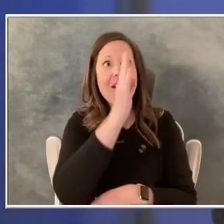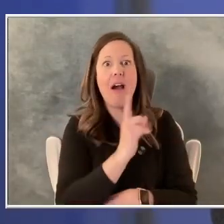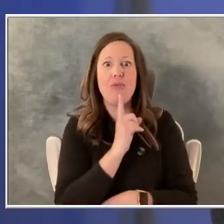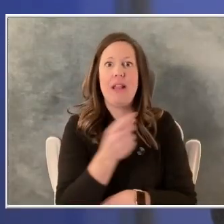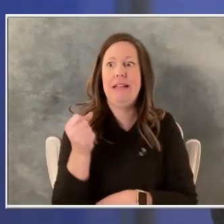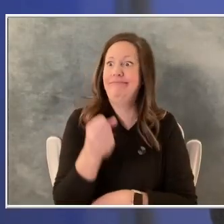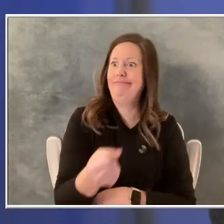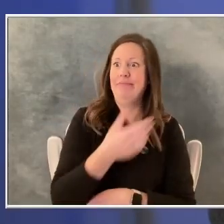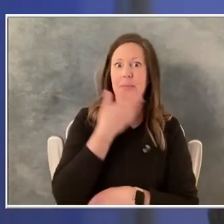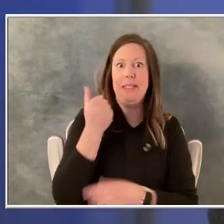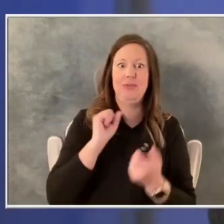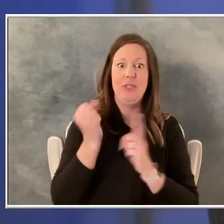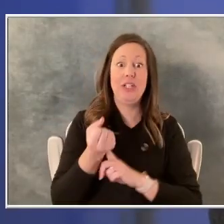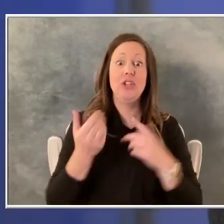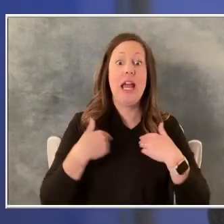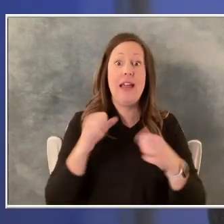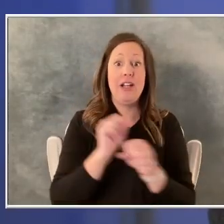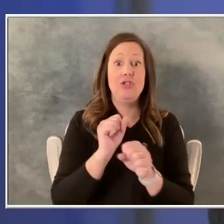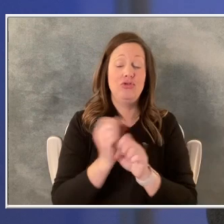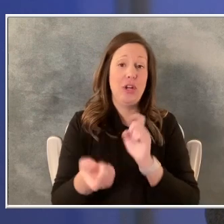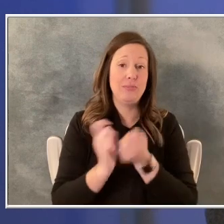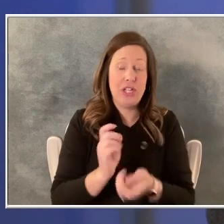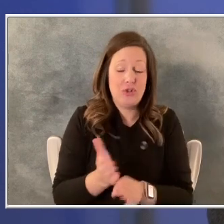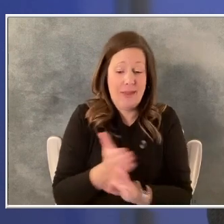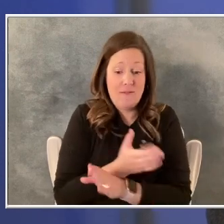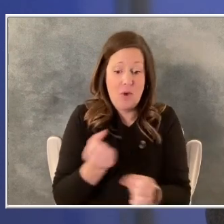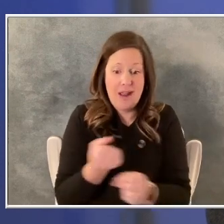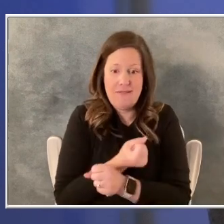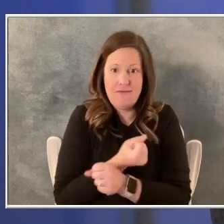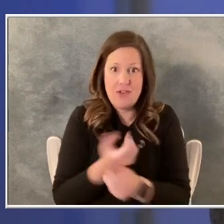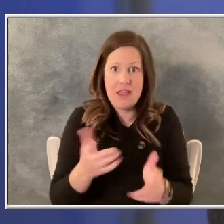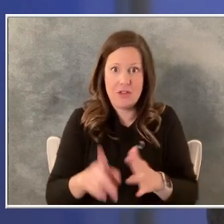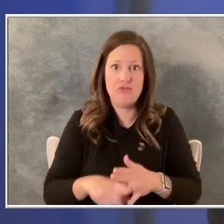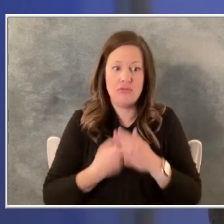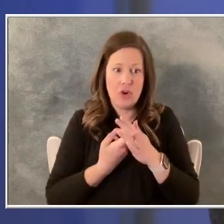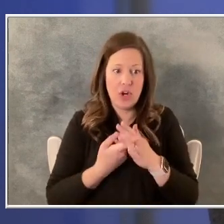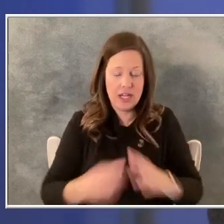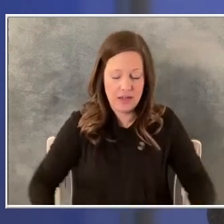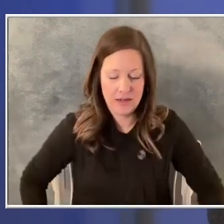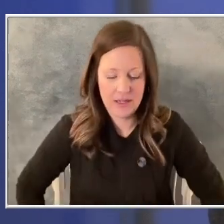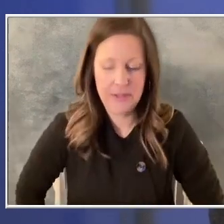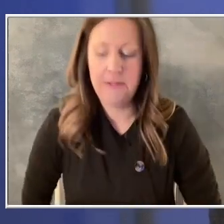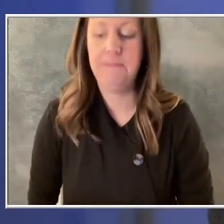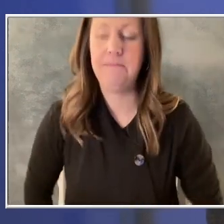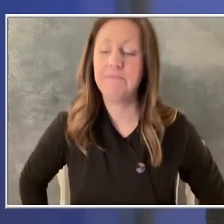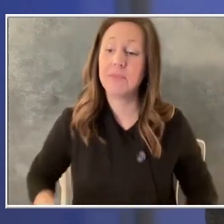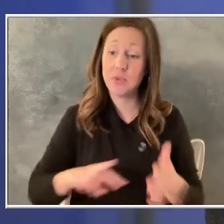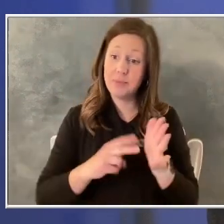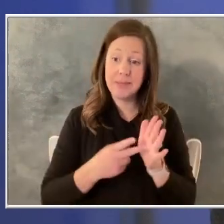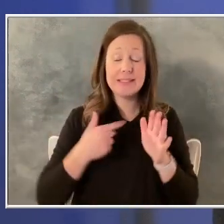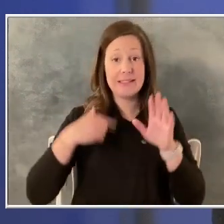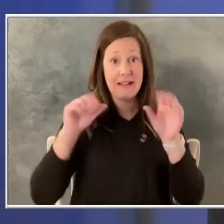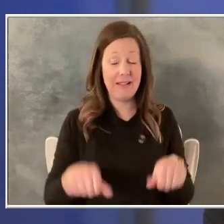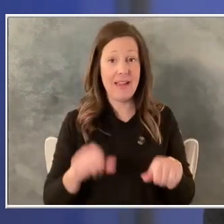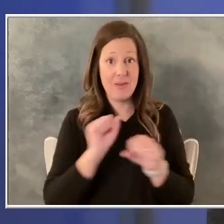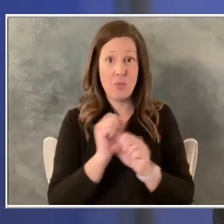job change right before all of this started, and I'm able to work from home now. So it was really helpful to get treatment and then be able to